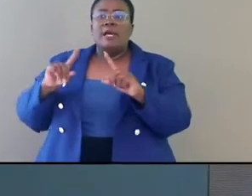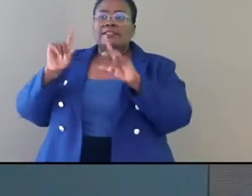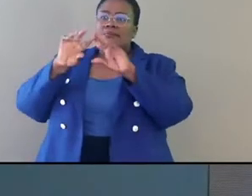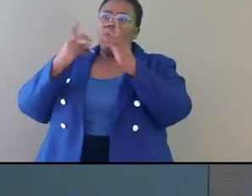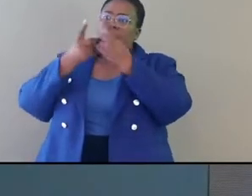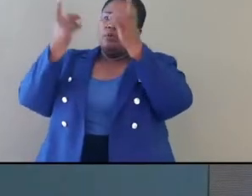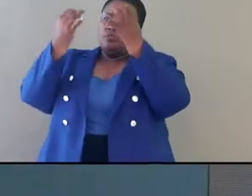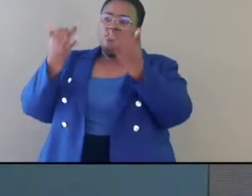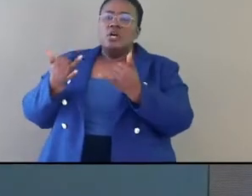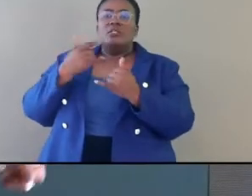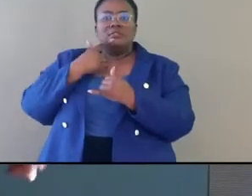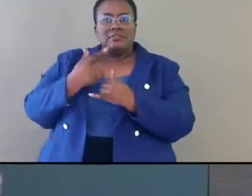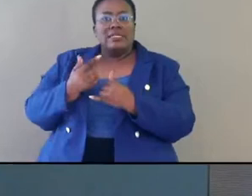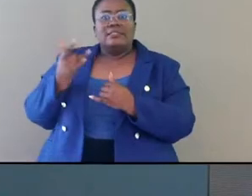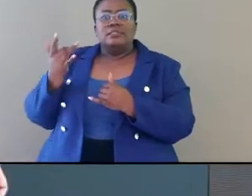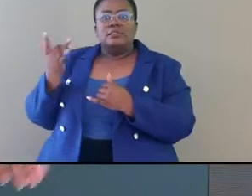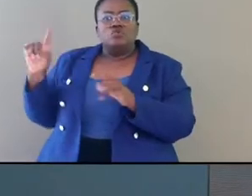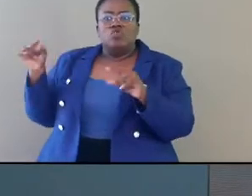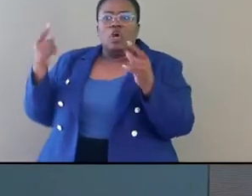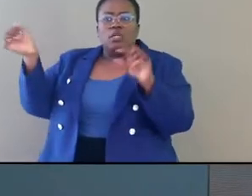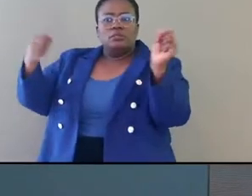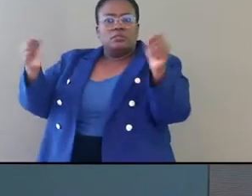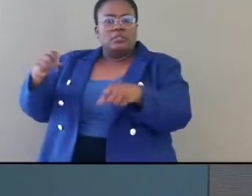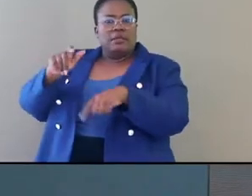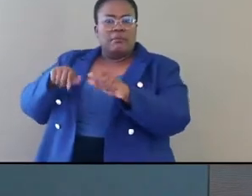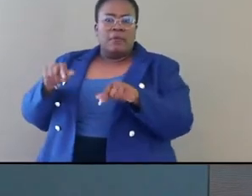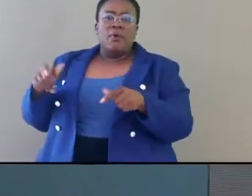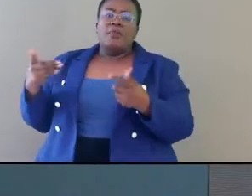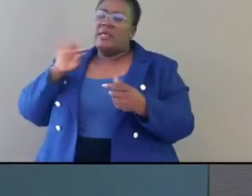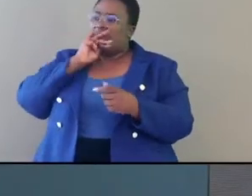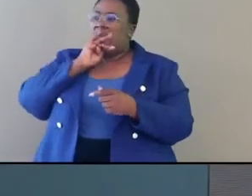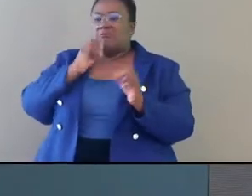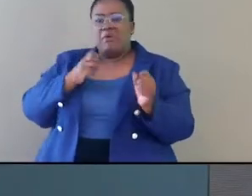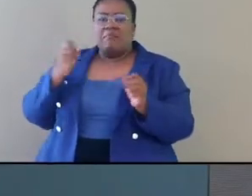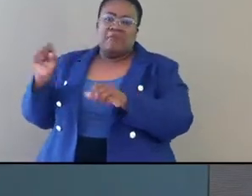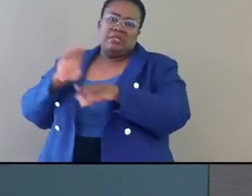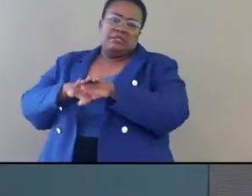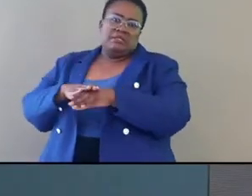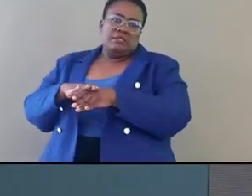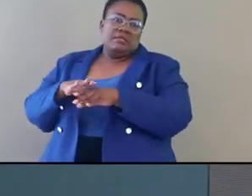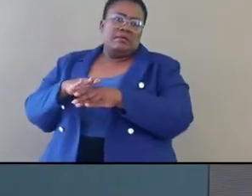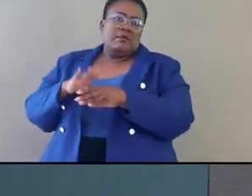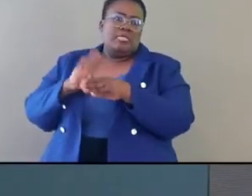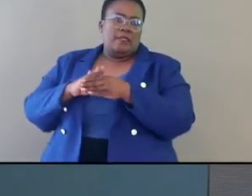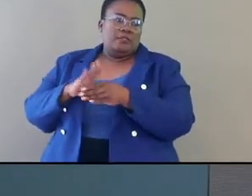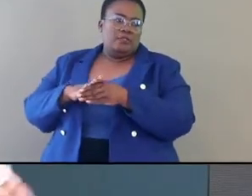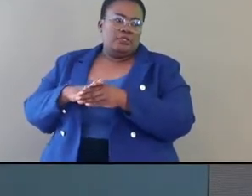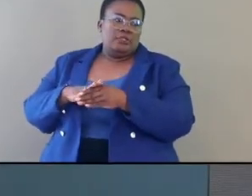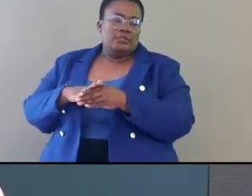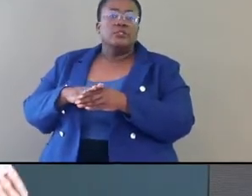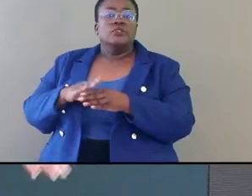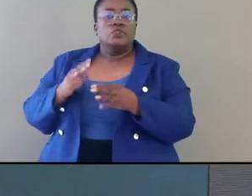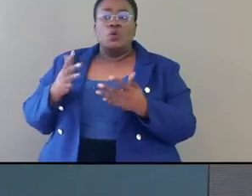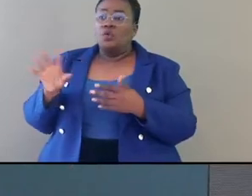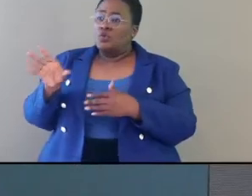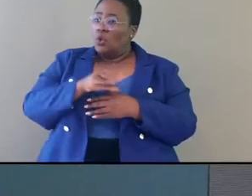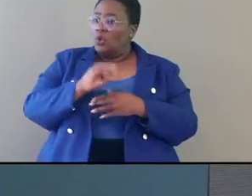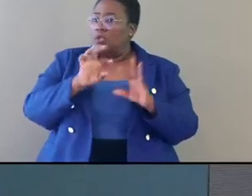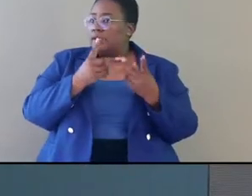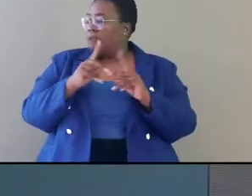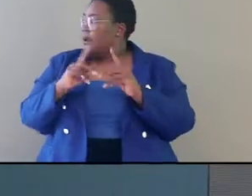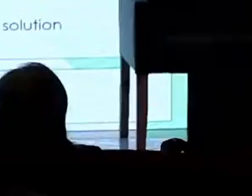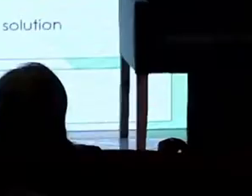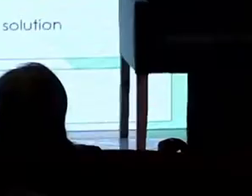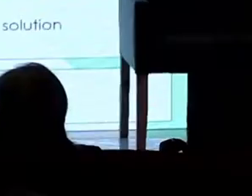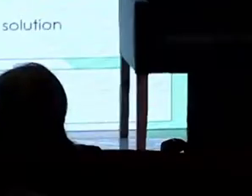this will continue to be an underspending reason of course supply chain problems this is across all departments we looked at challenges with new